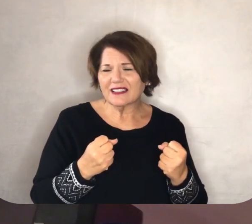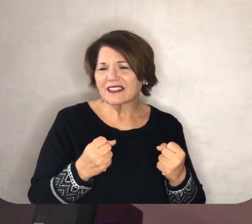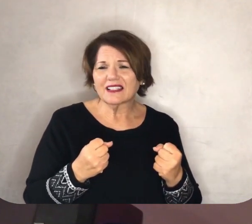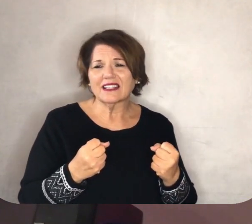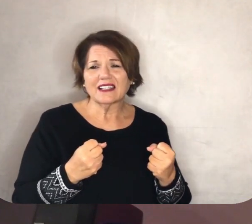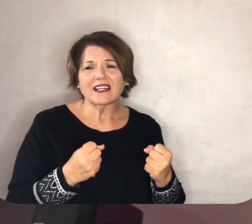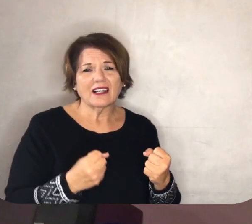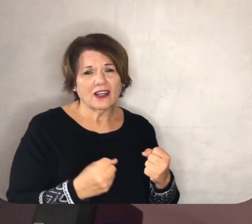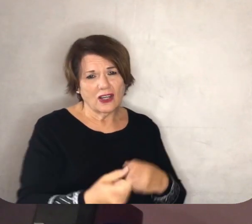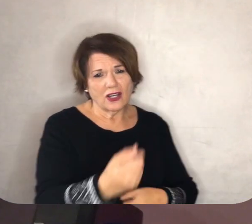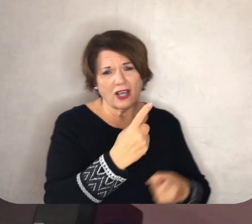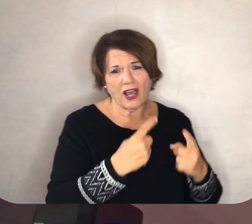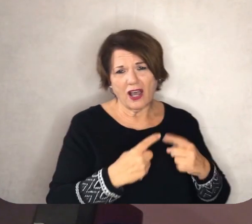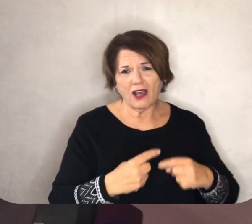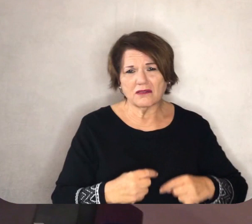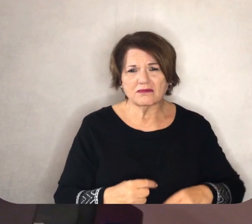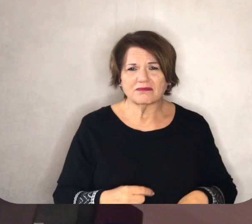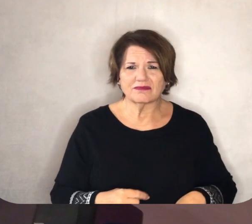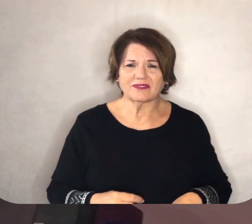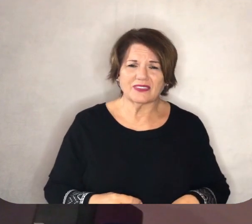So lay down your